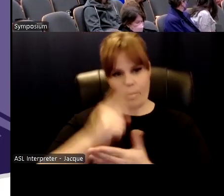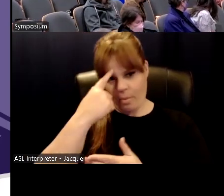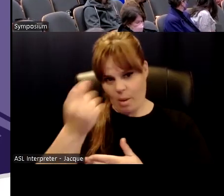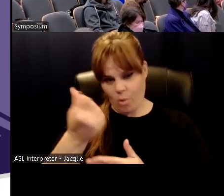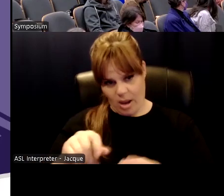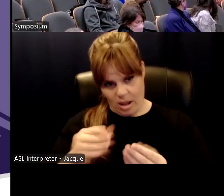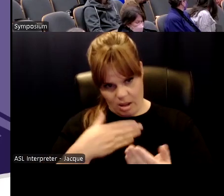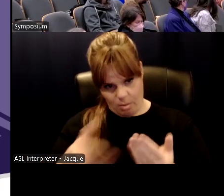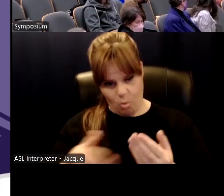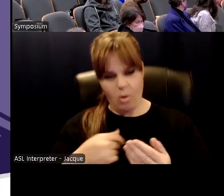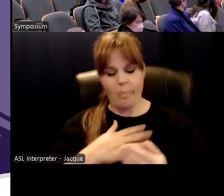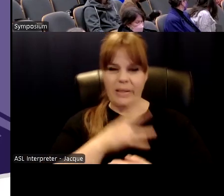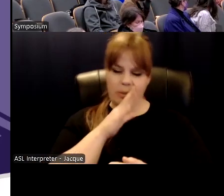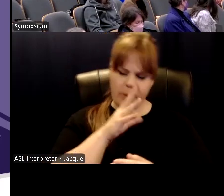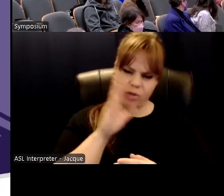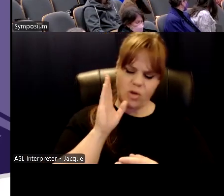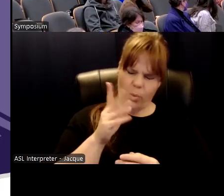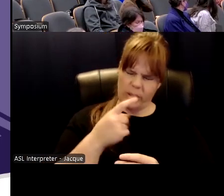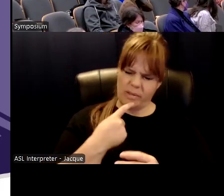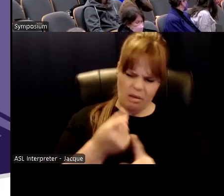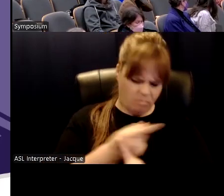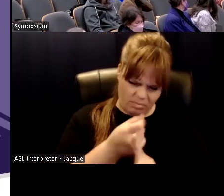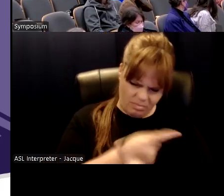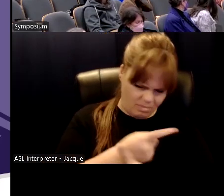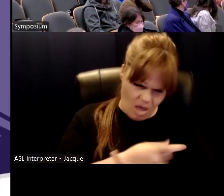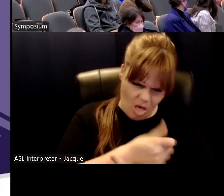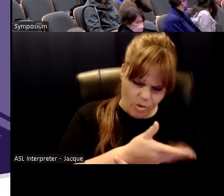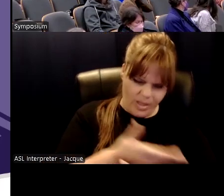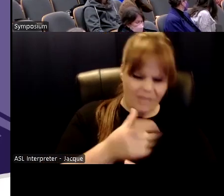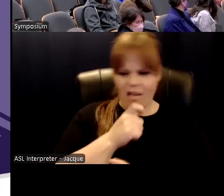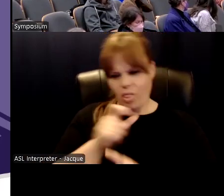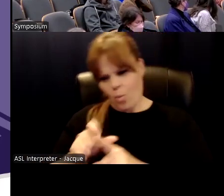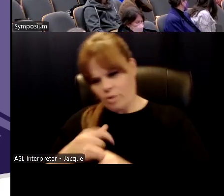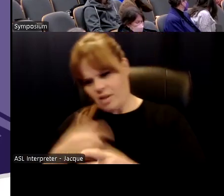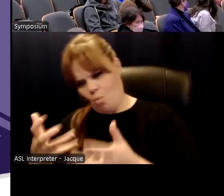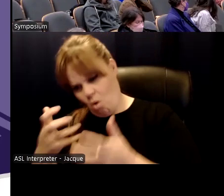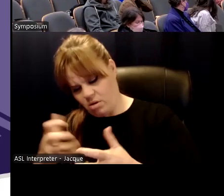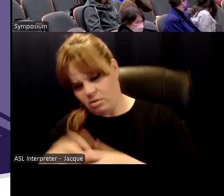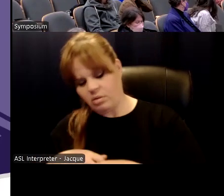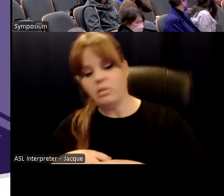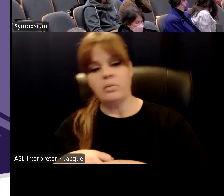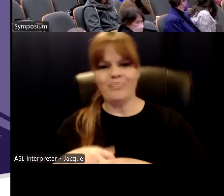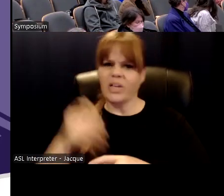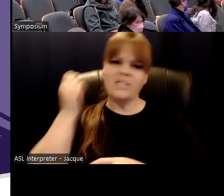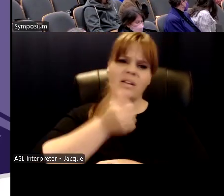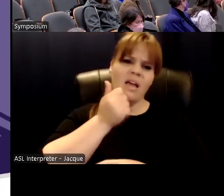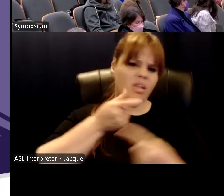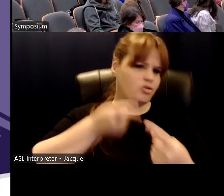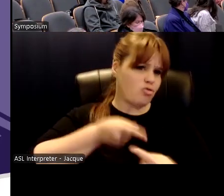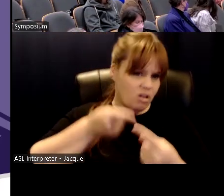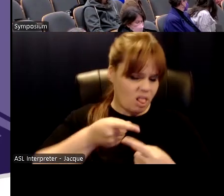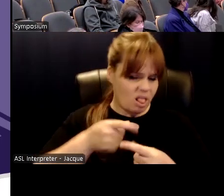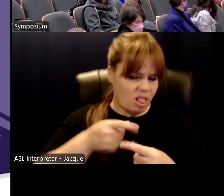I'll say other things instead of the words I want to say, and it's a daily struggle. I want to know, is there